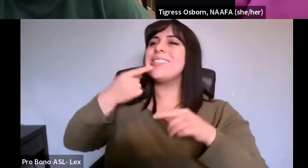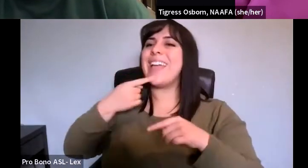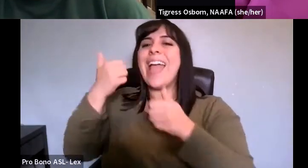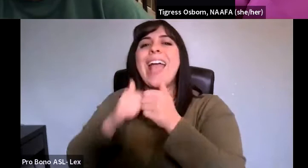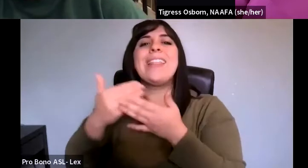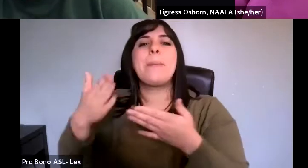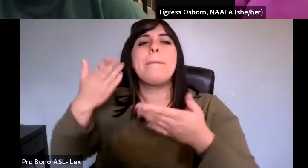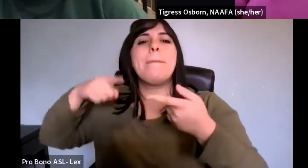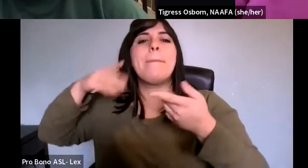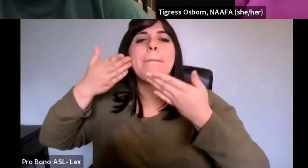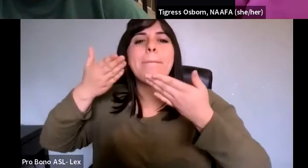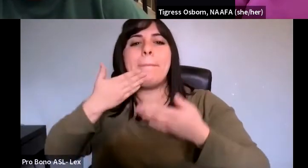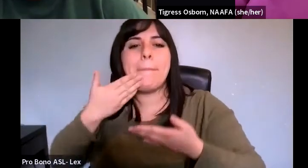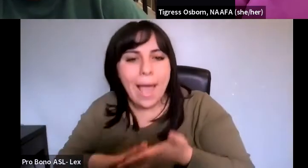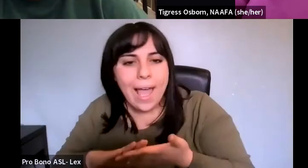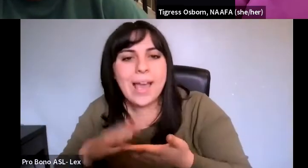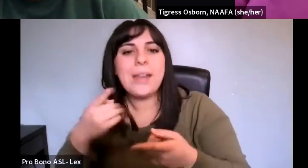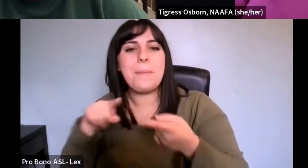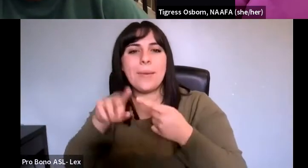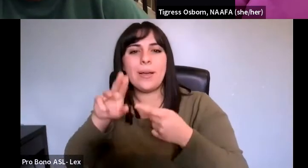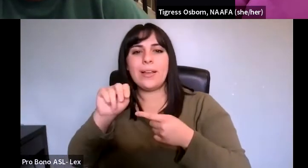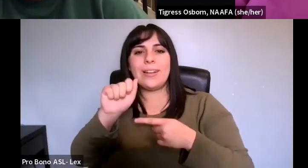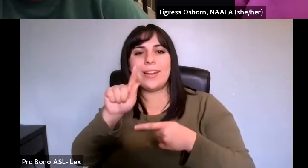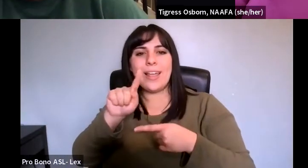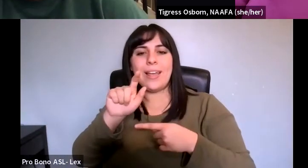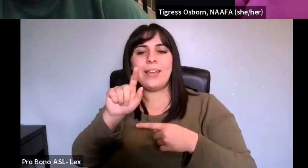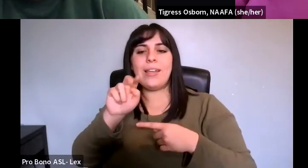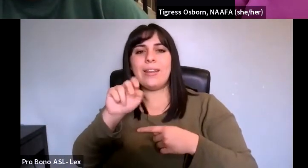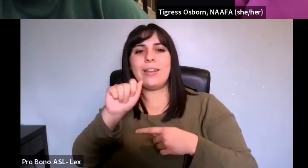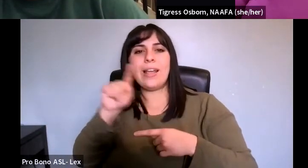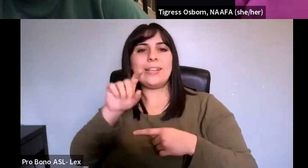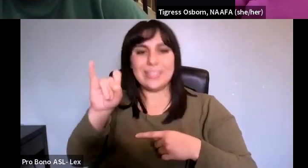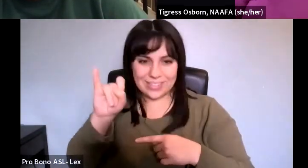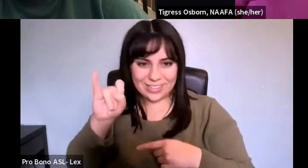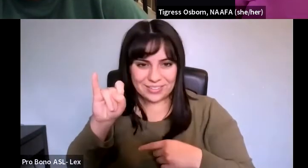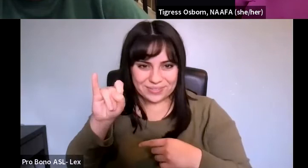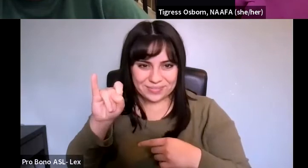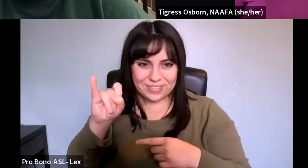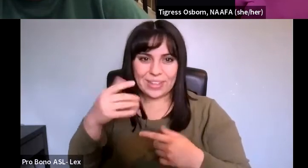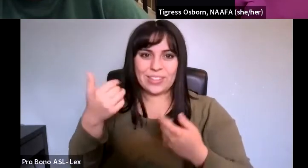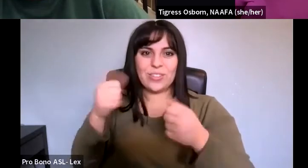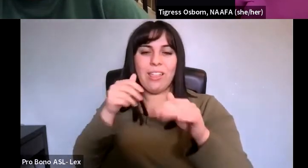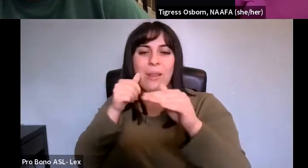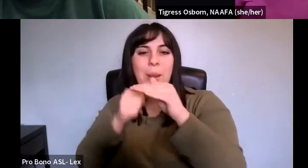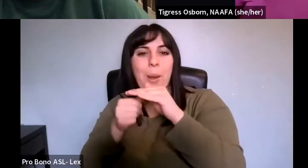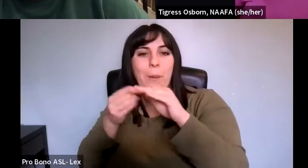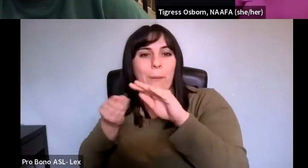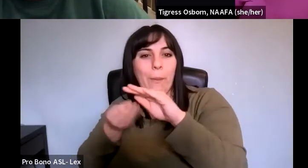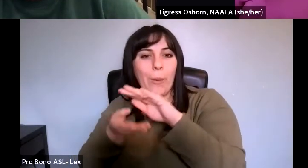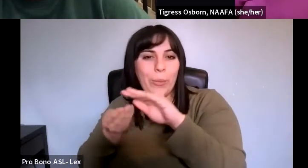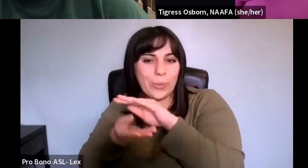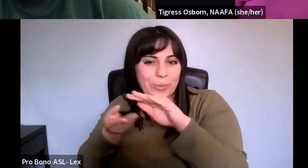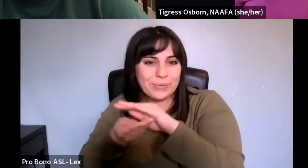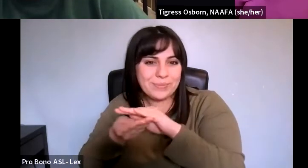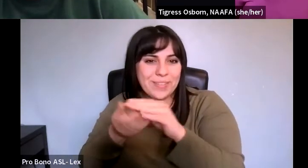of saying punch Nazis without my editor seeing it. So she had